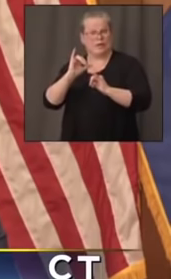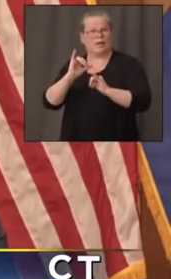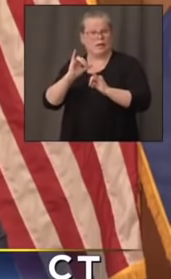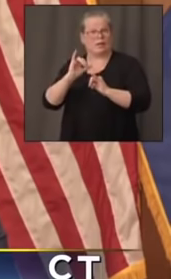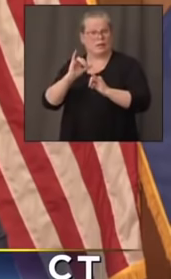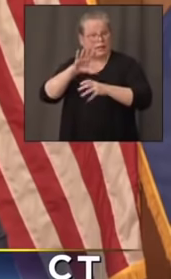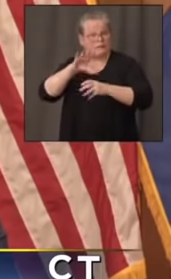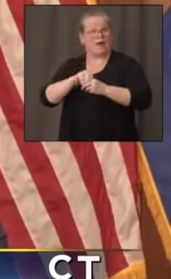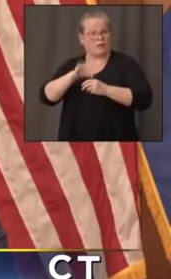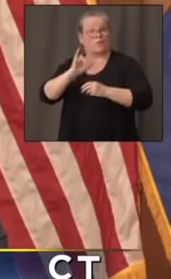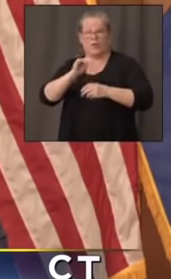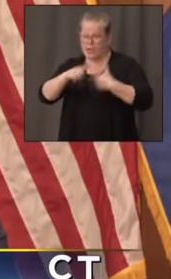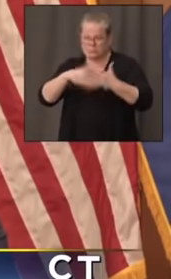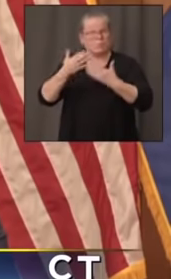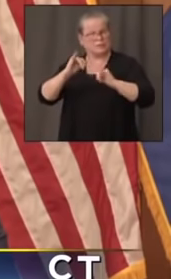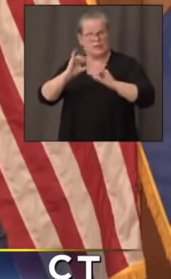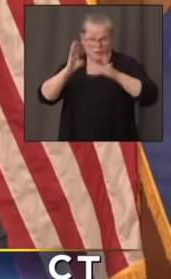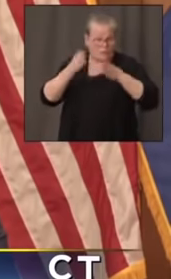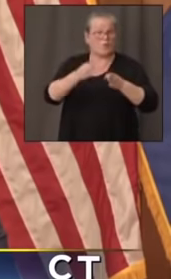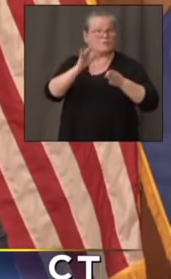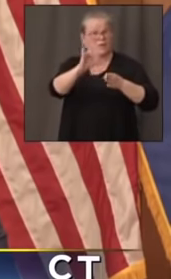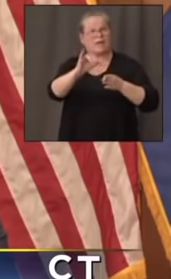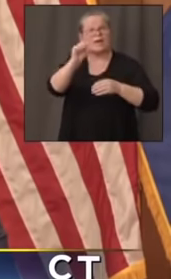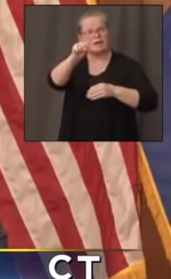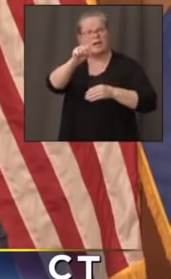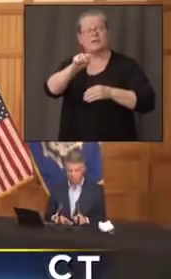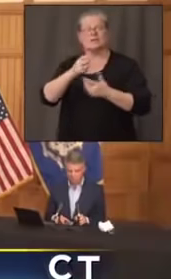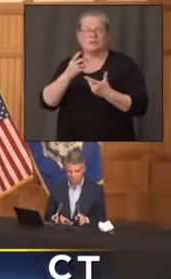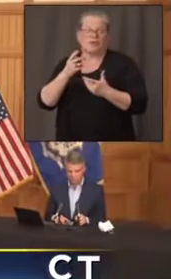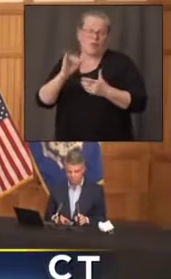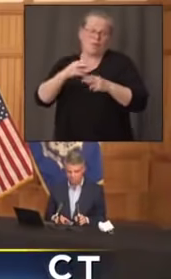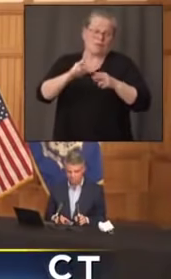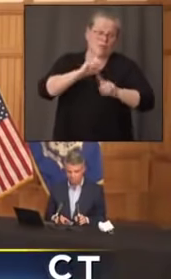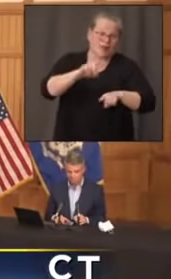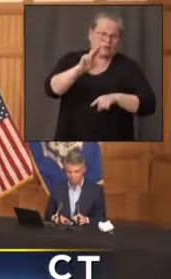well. Appreciate it. Dr. Gifford?